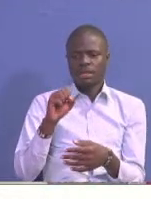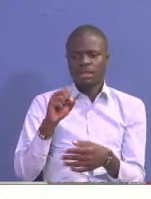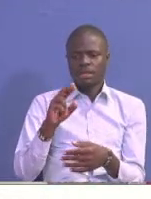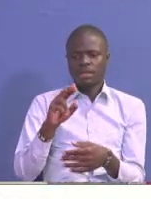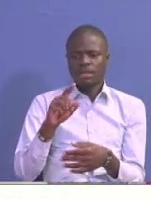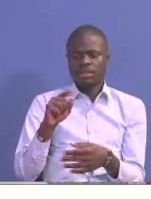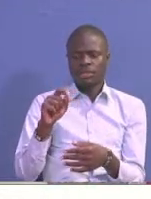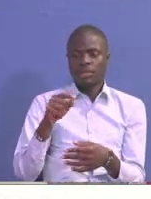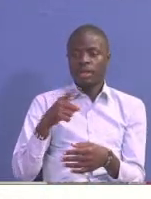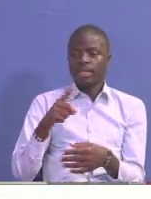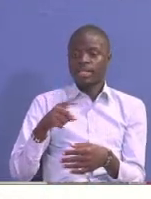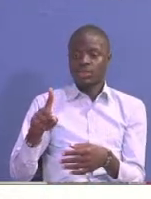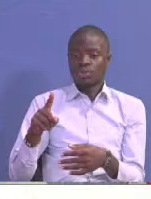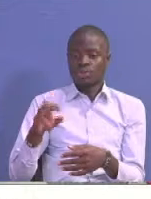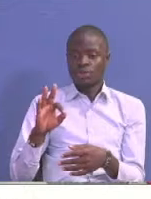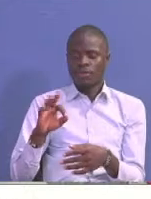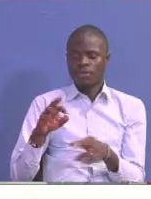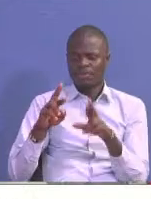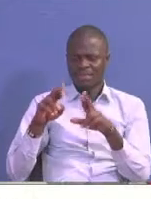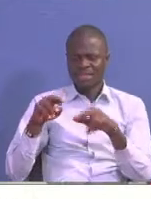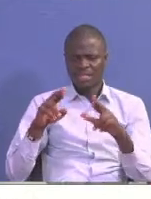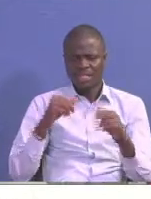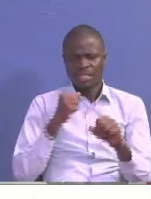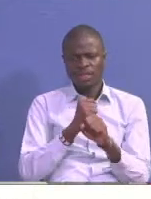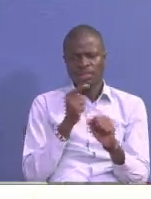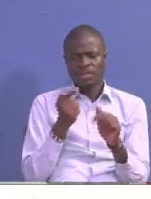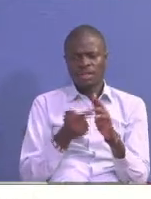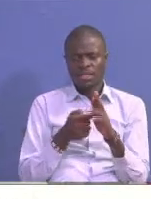And do results end up